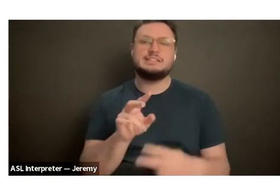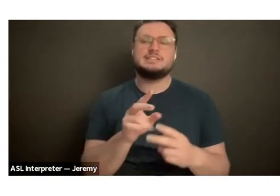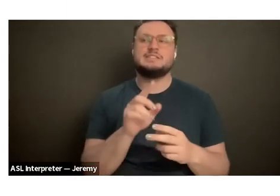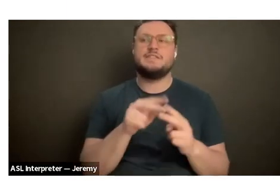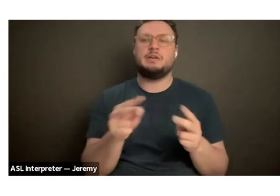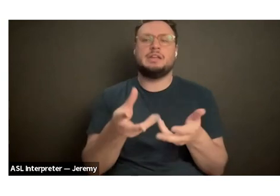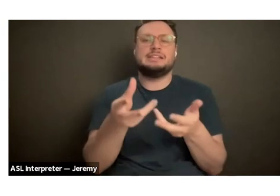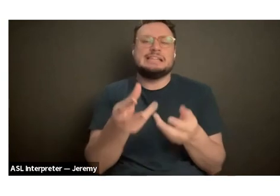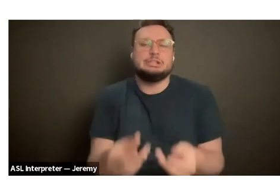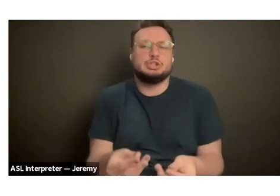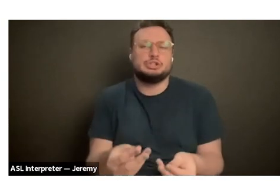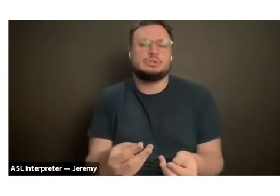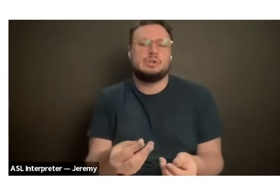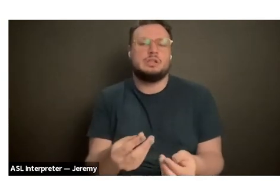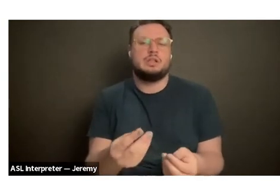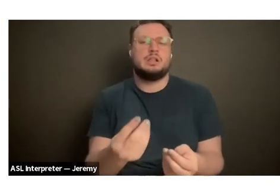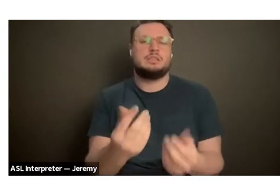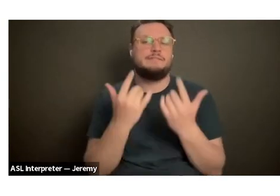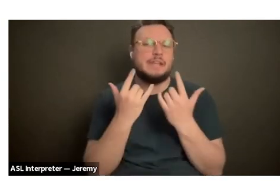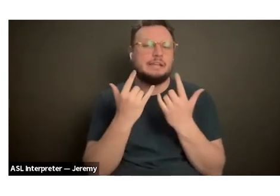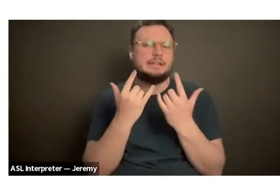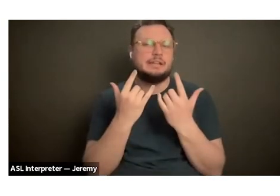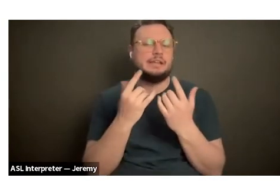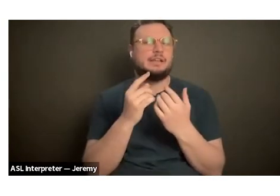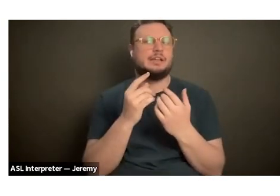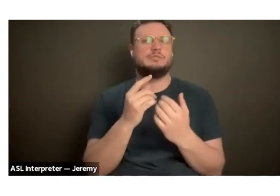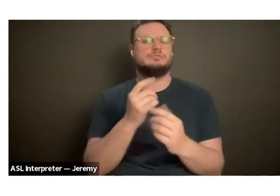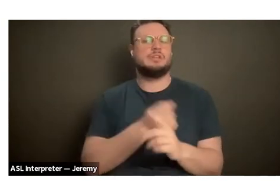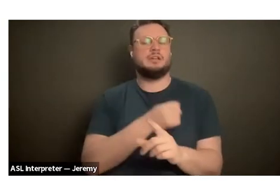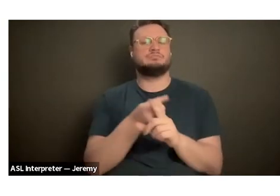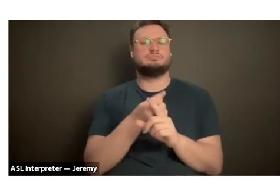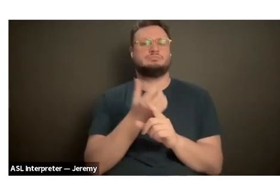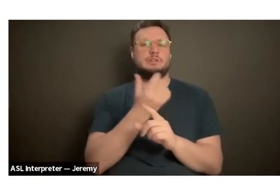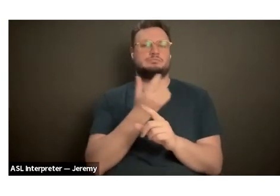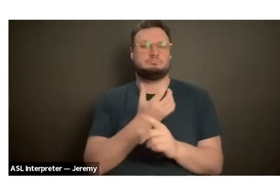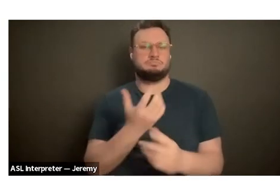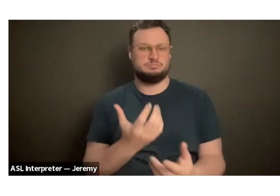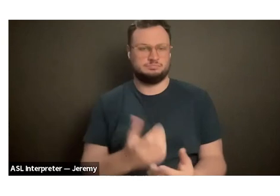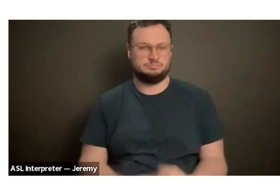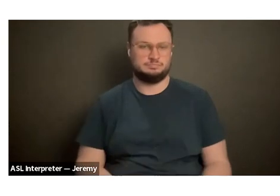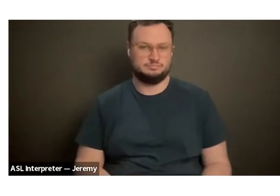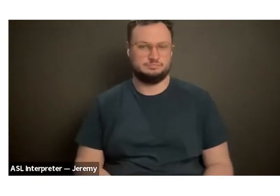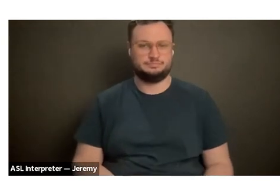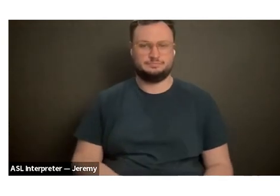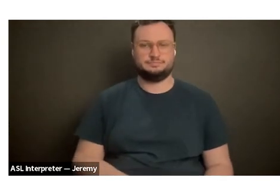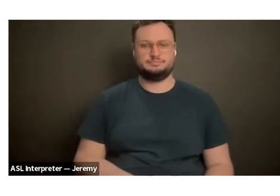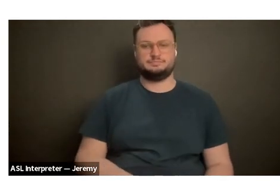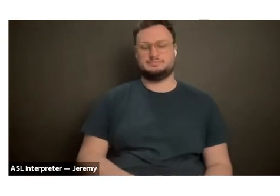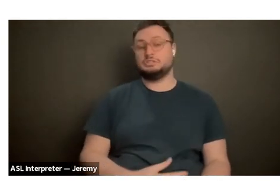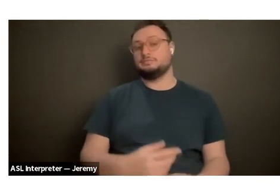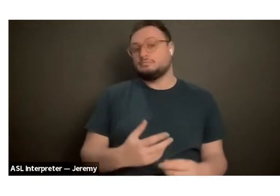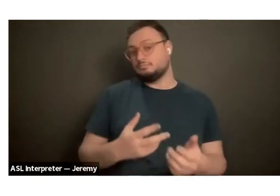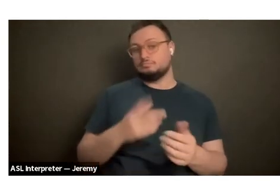was very loving, and it really, really hits home. I think it's so powerful, and it